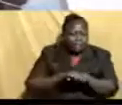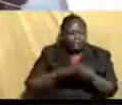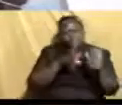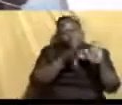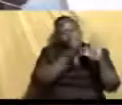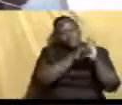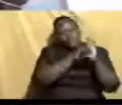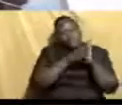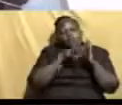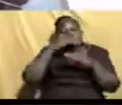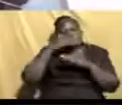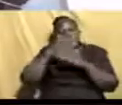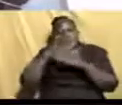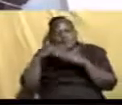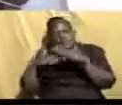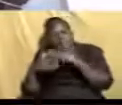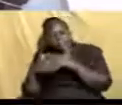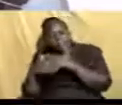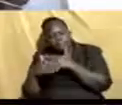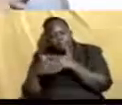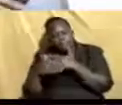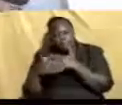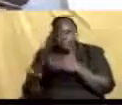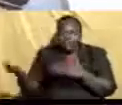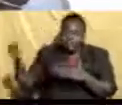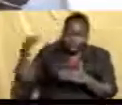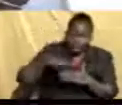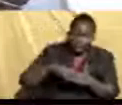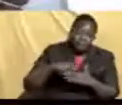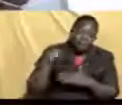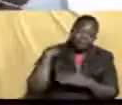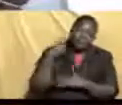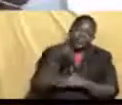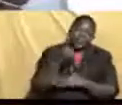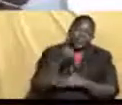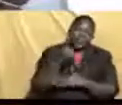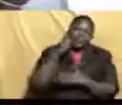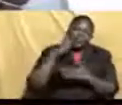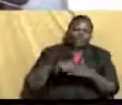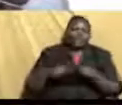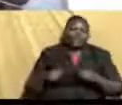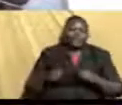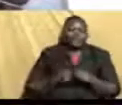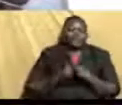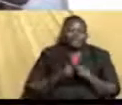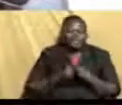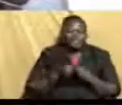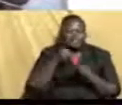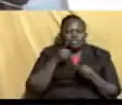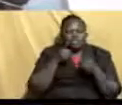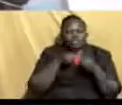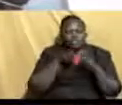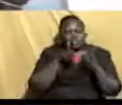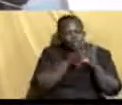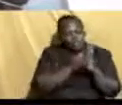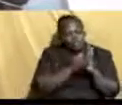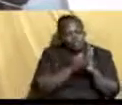repealed, now this brings me to a second issue, which is what happens to a law when it